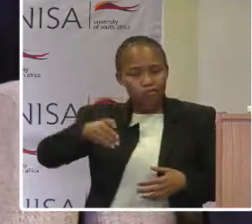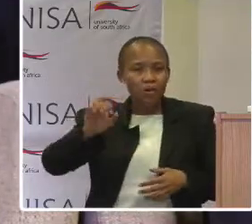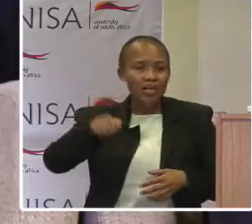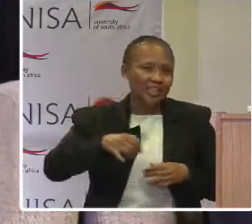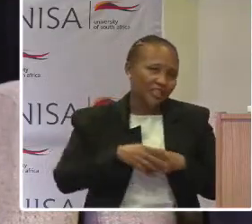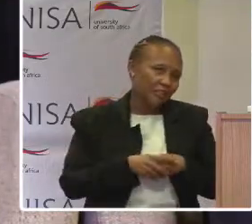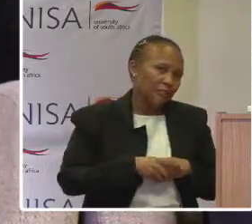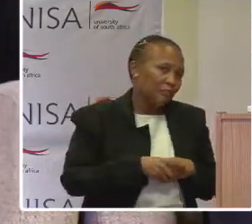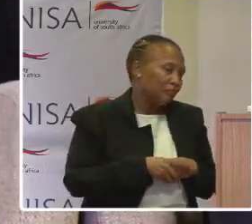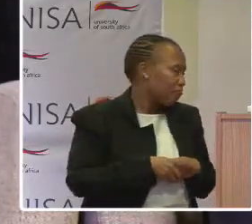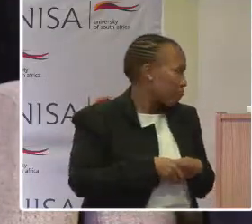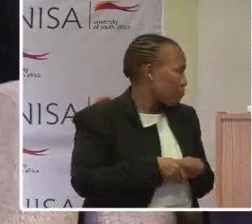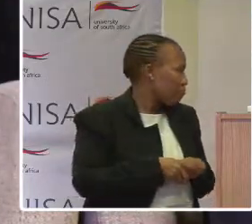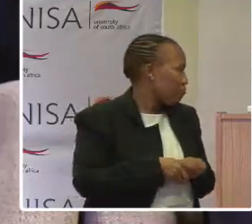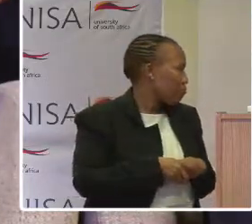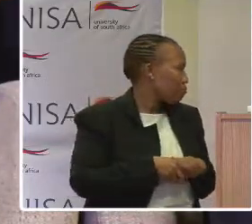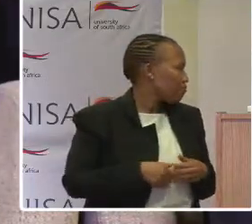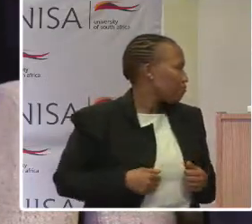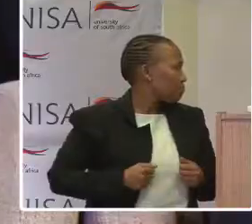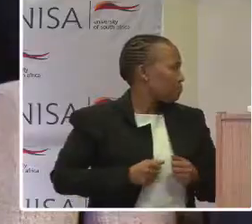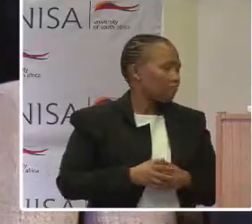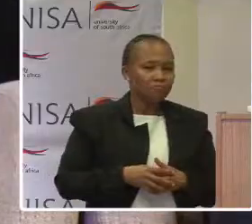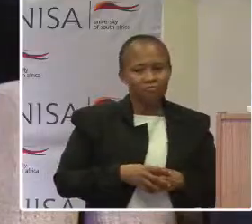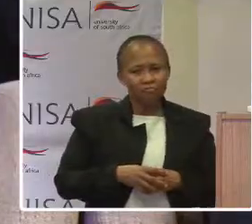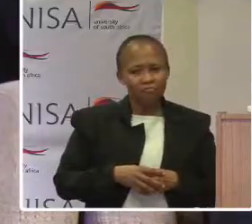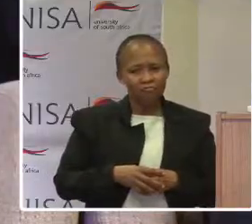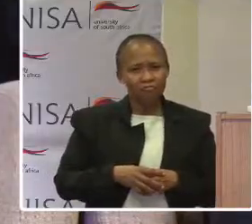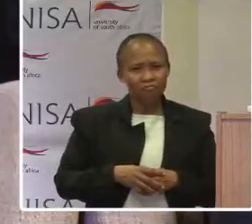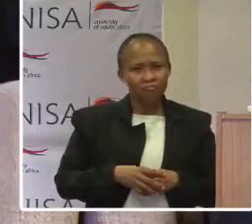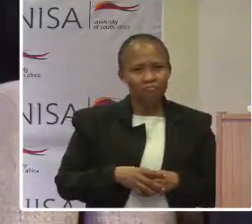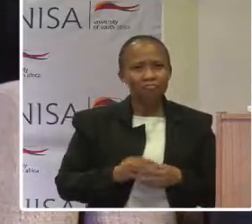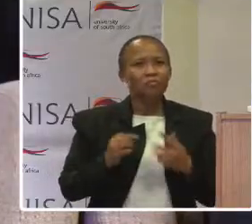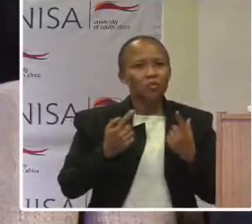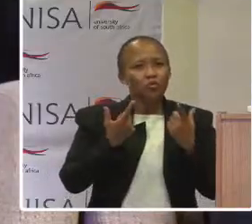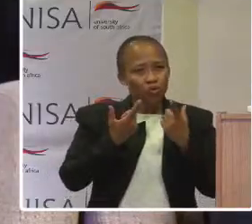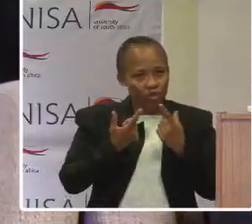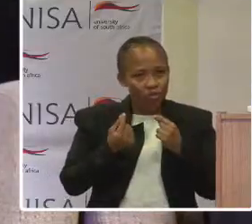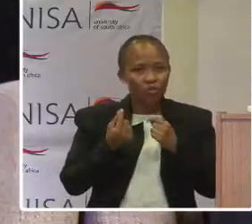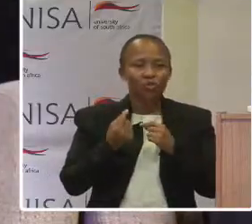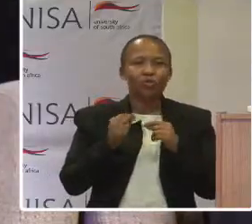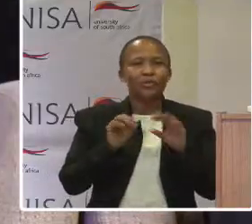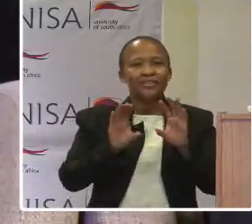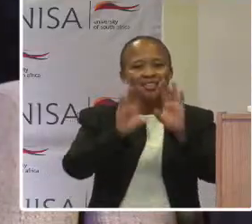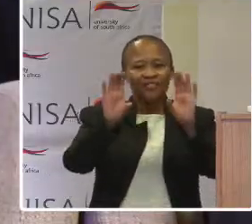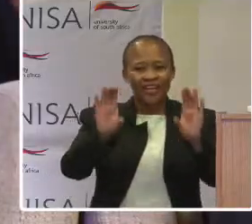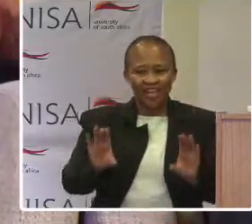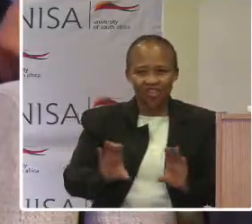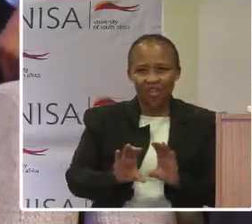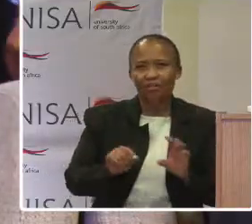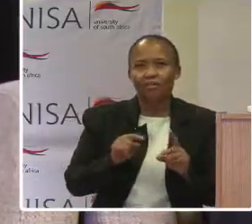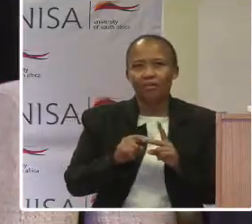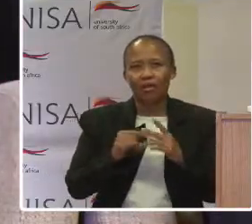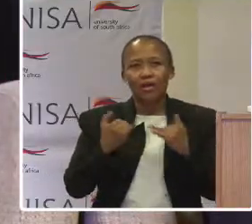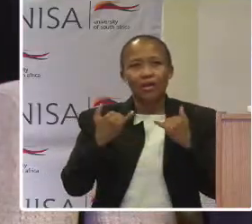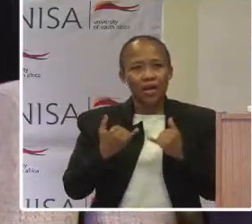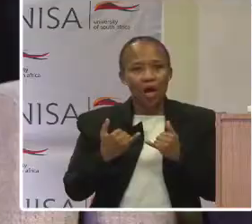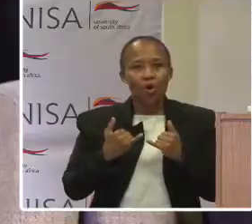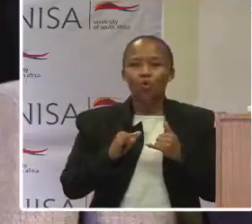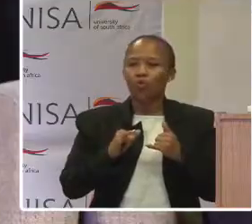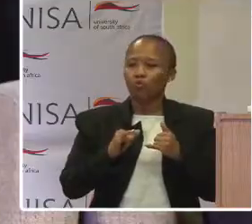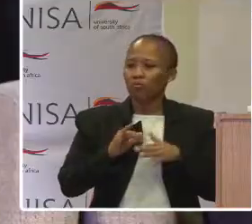stop. They came in, we did the certification, and the whole reason why they were flying was because of us.